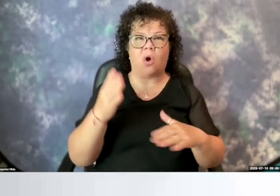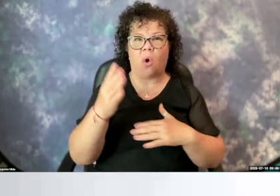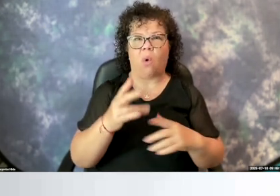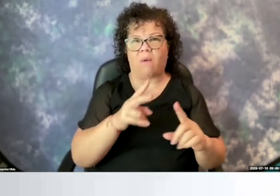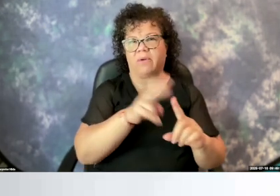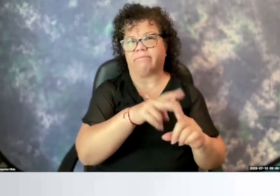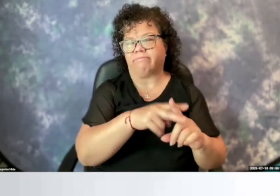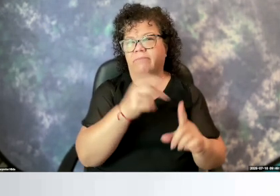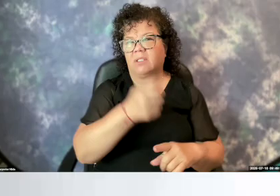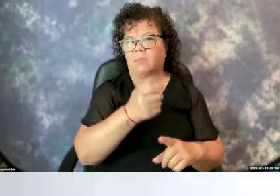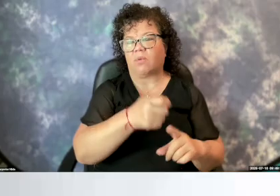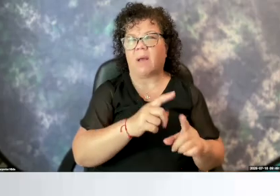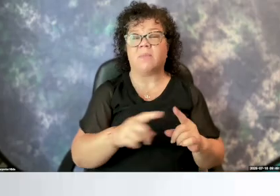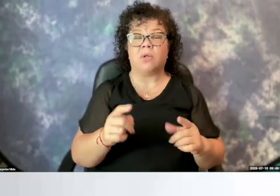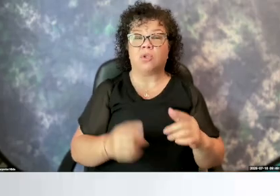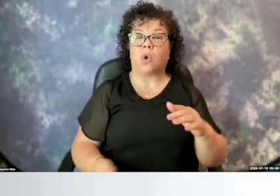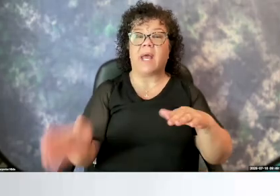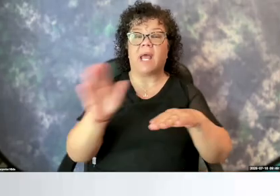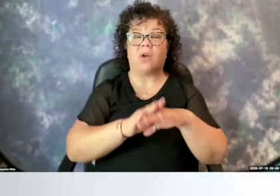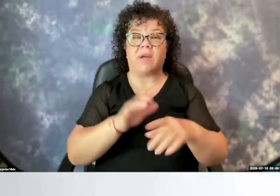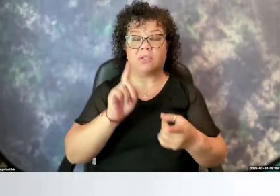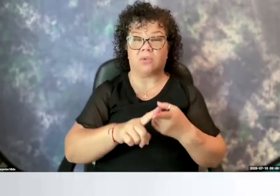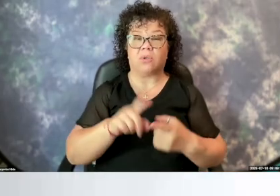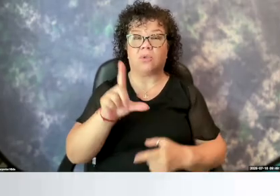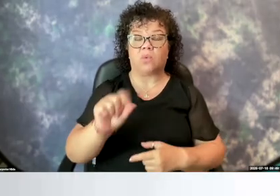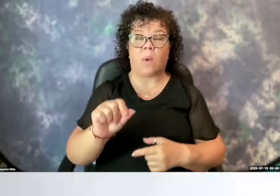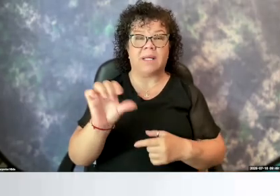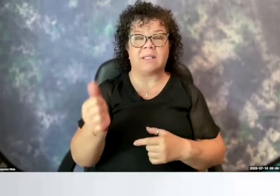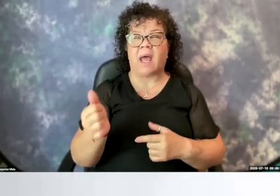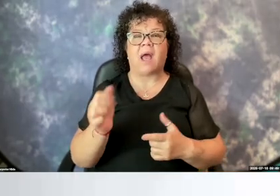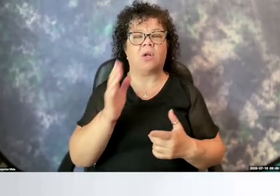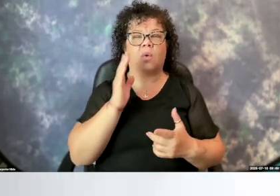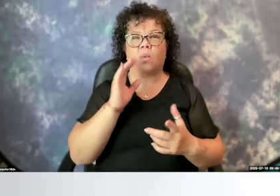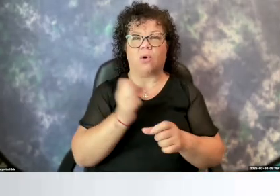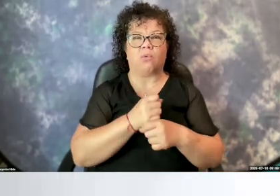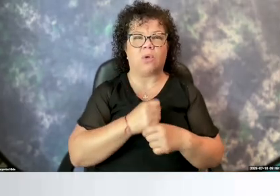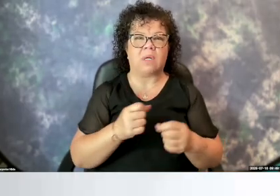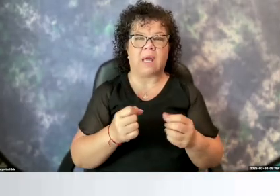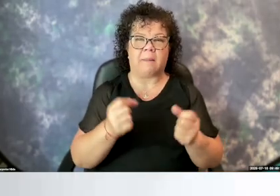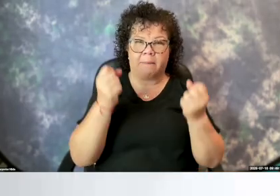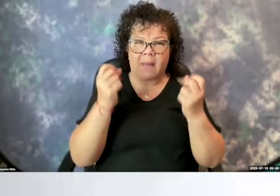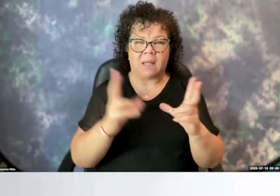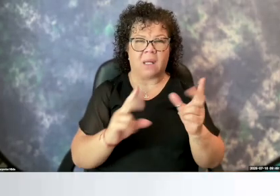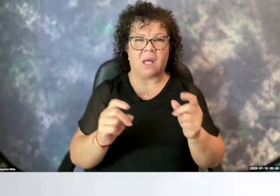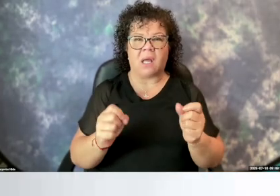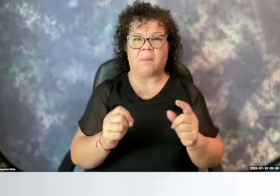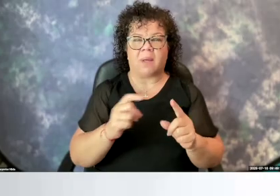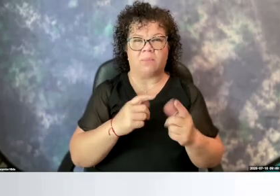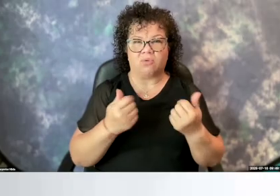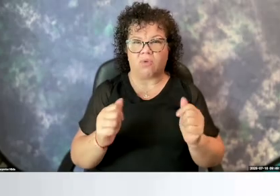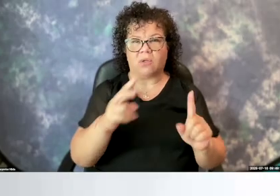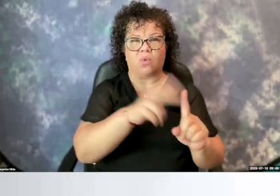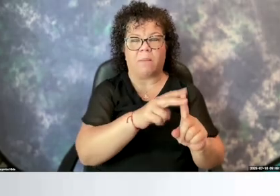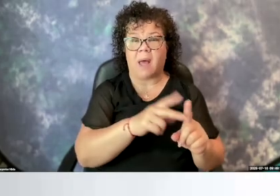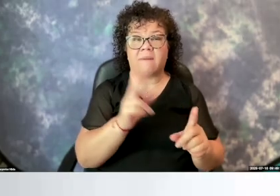oversubscribed. So increasing to 2010 would create a huge influx of applications for residents in the Bay